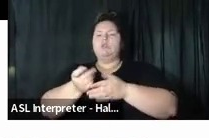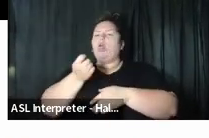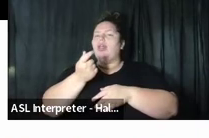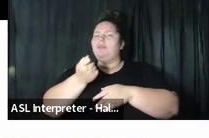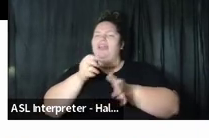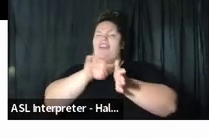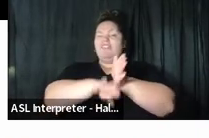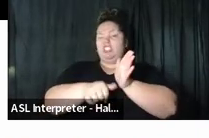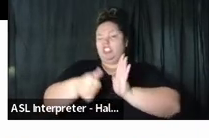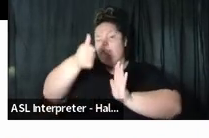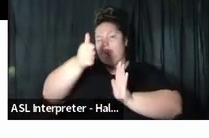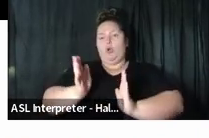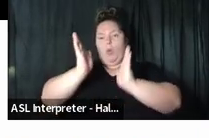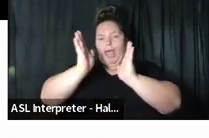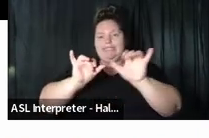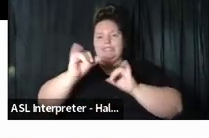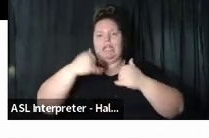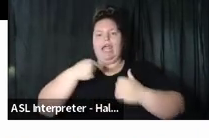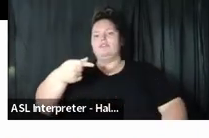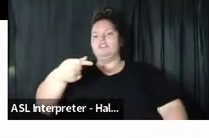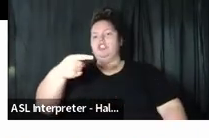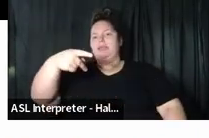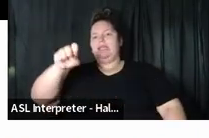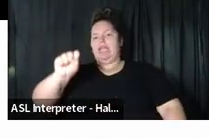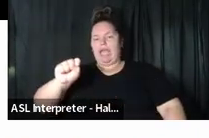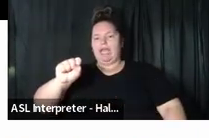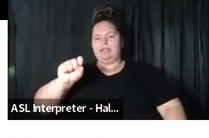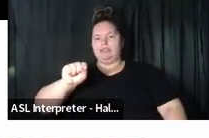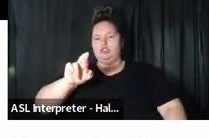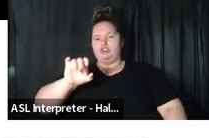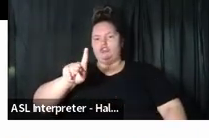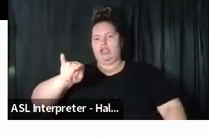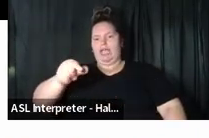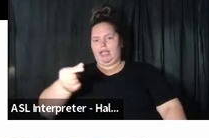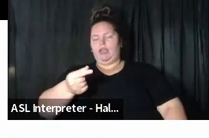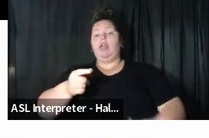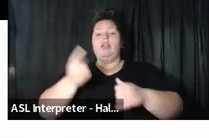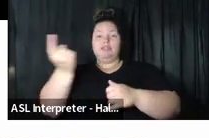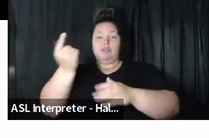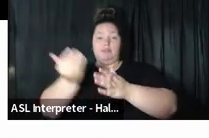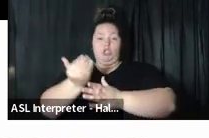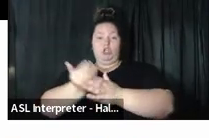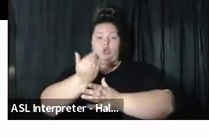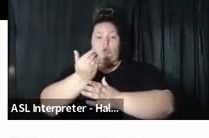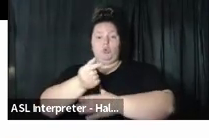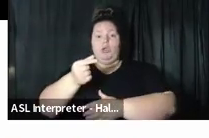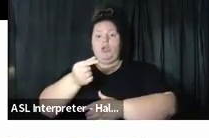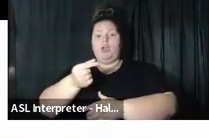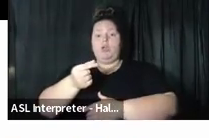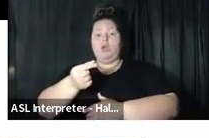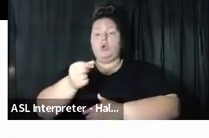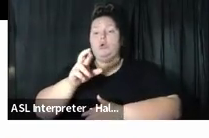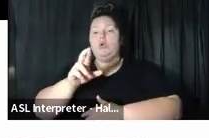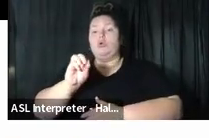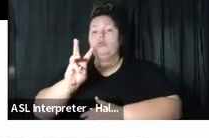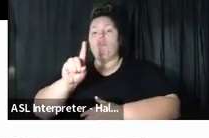way to still have that GPS tracking. And then something newer that is coming out is the Crowd Compass. Abby, you want to talk more